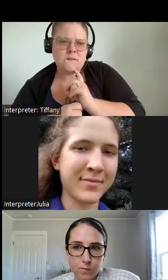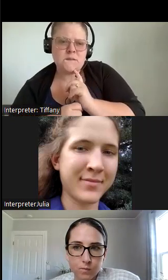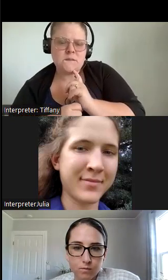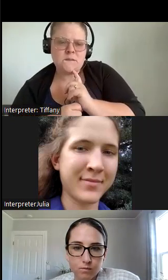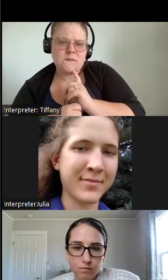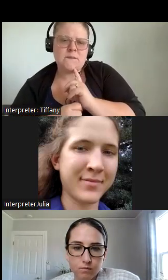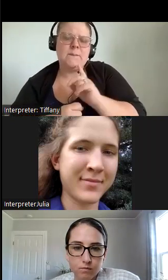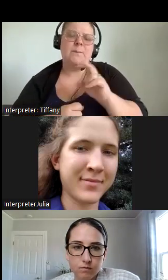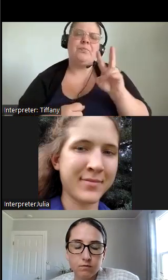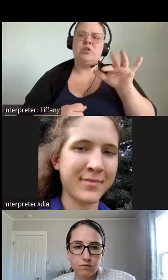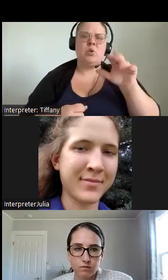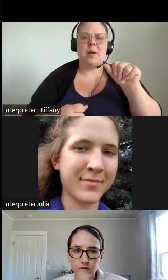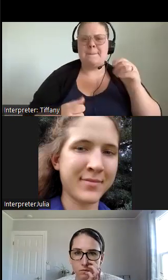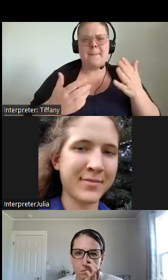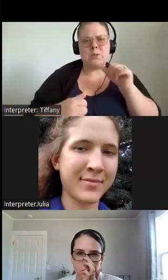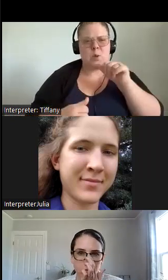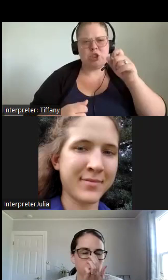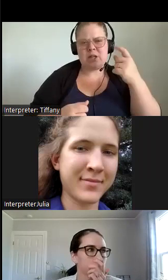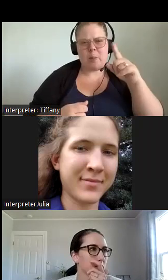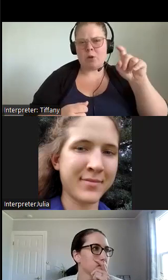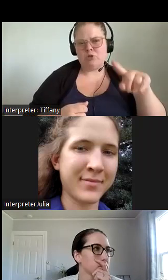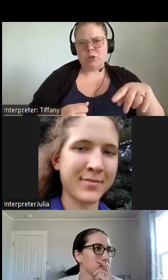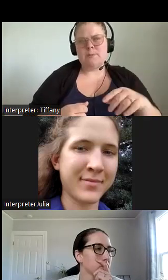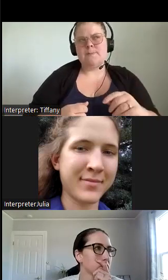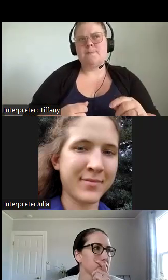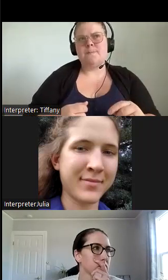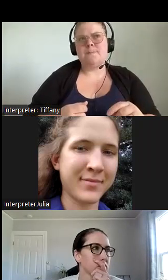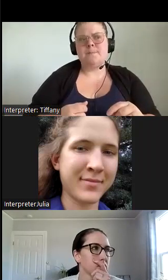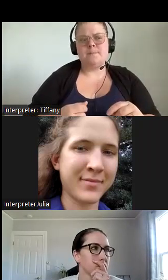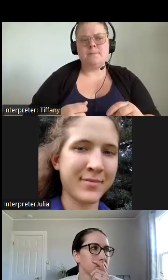So I want to make sure I'm understanding the question. So are